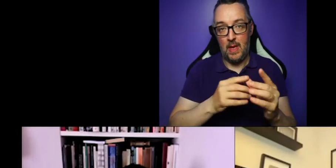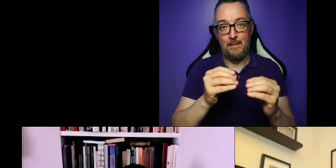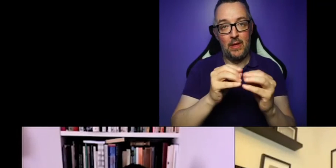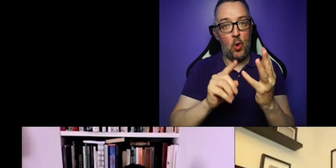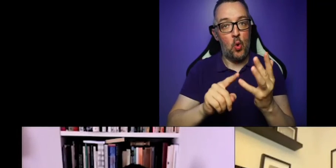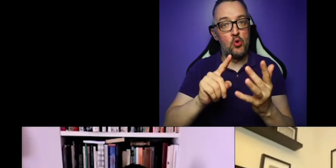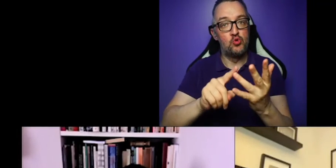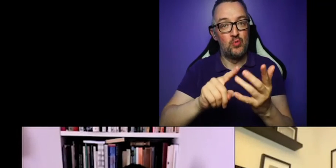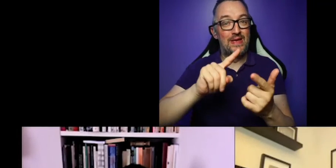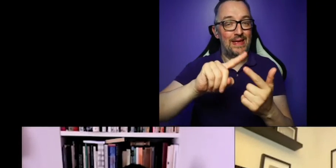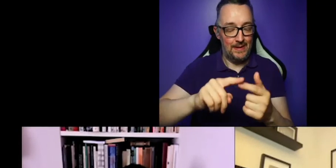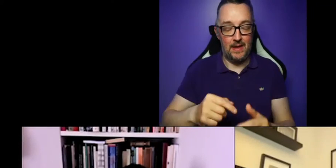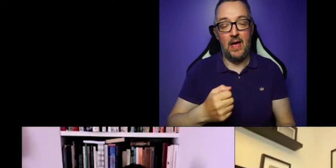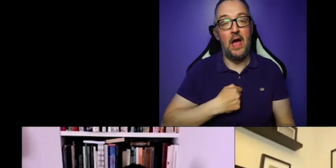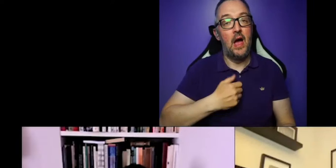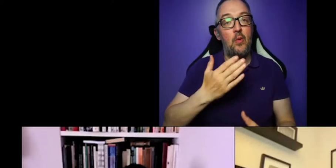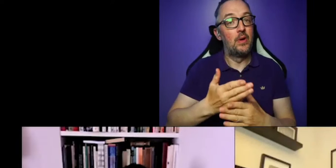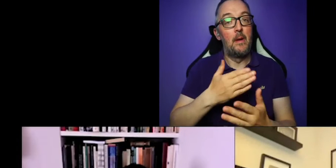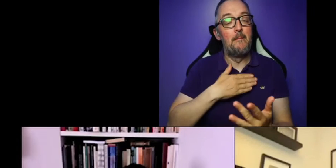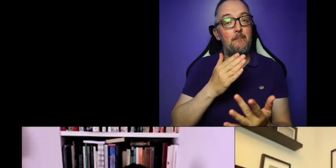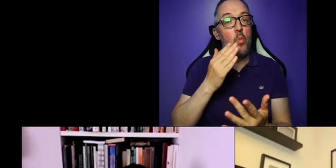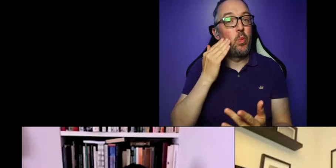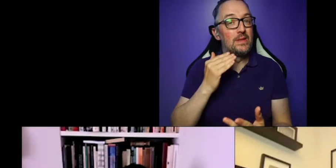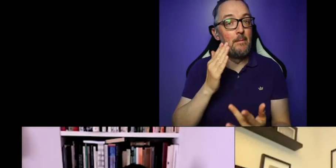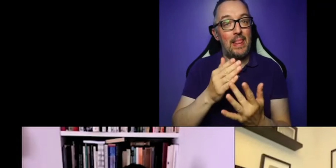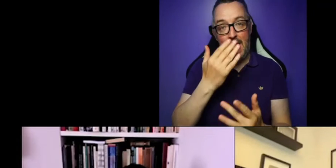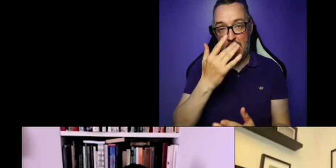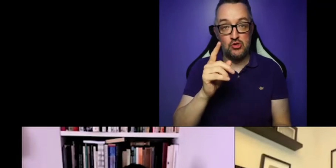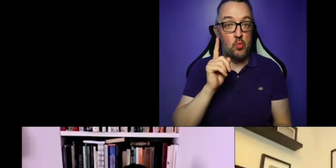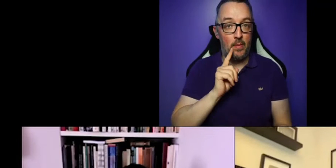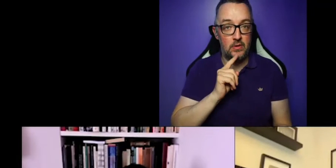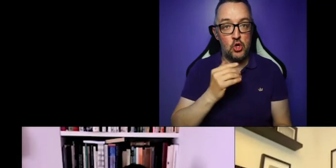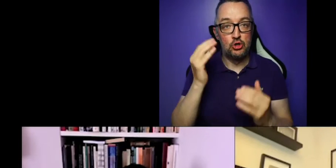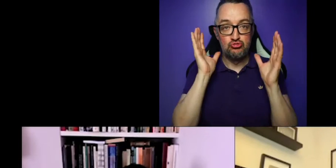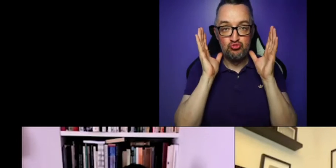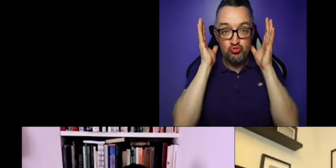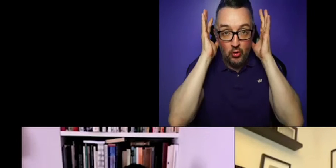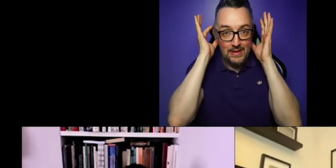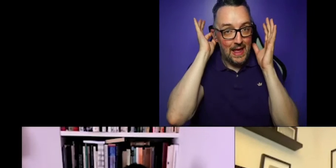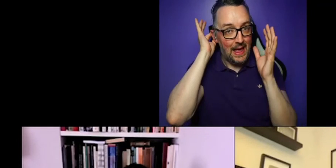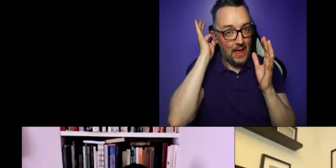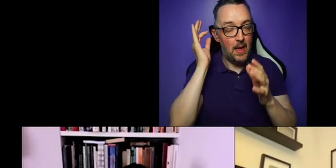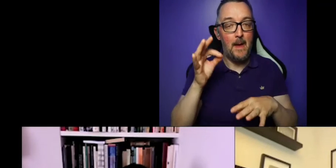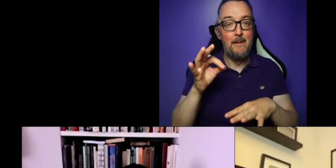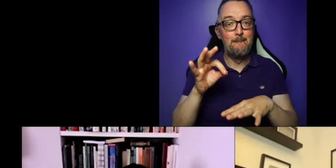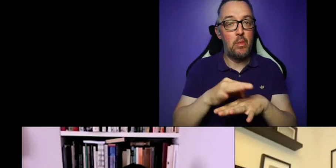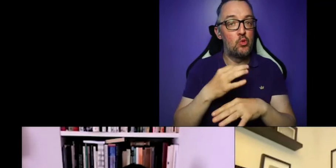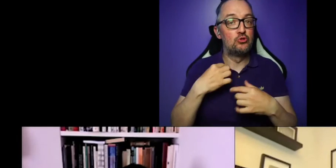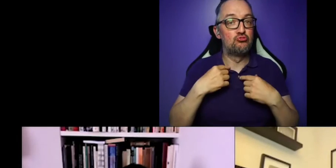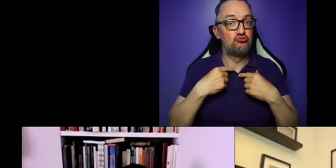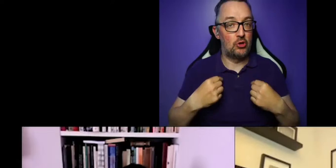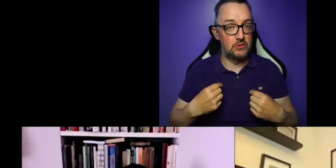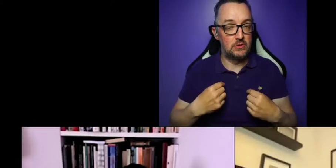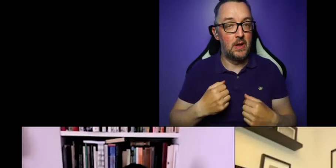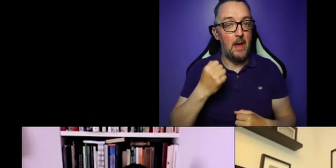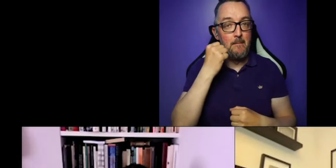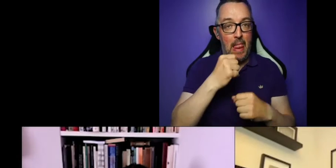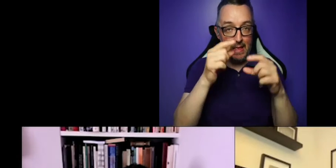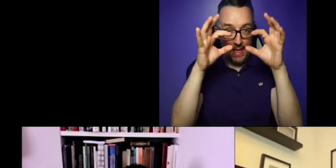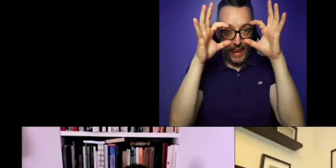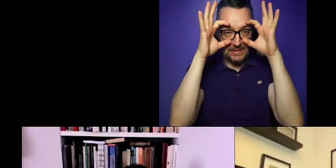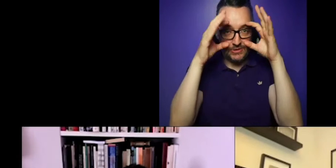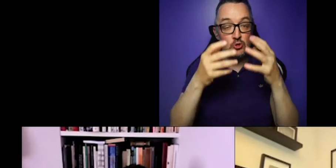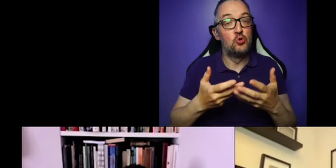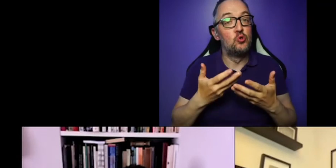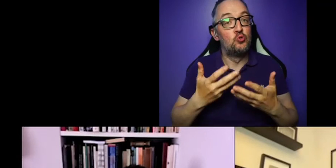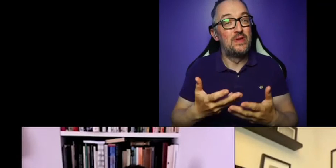Boué and I am a white middle-aged woman with short cropped hair, wearing a blue shirt and black rimmed glasses.